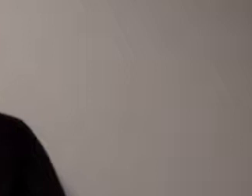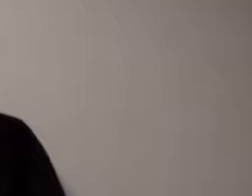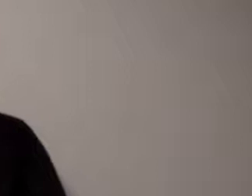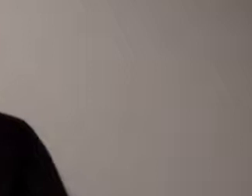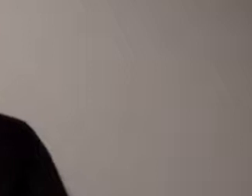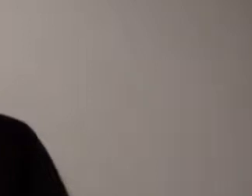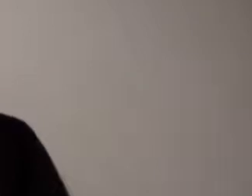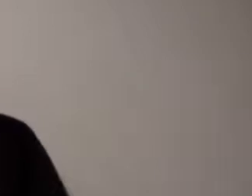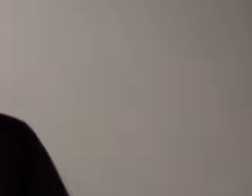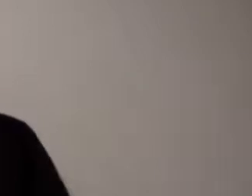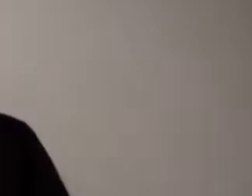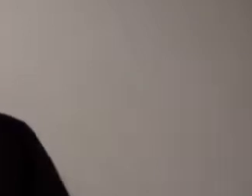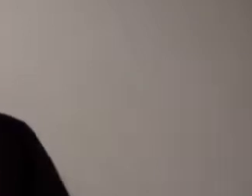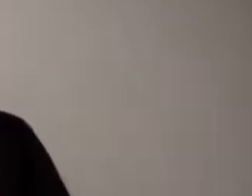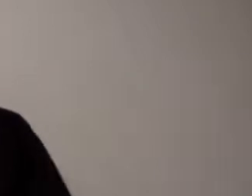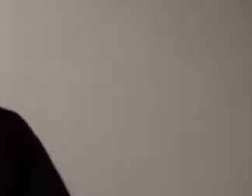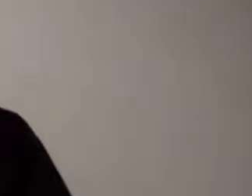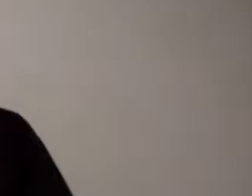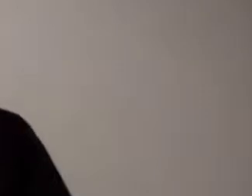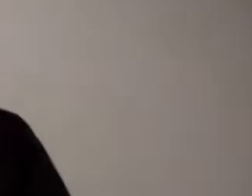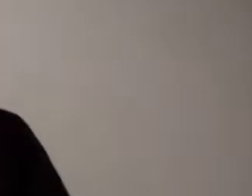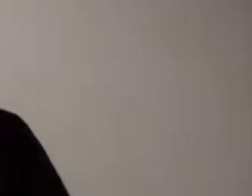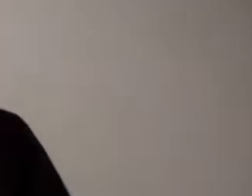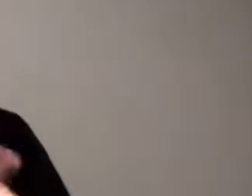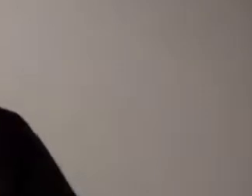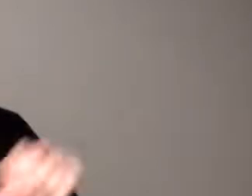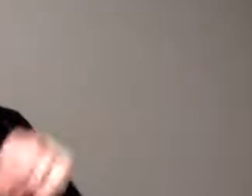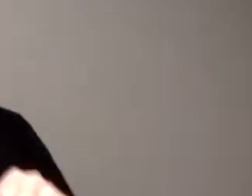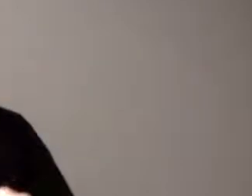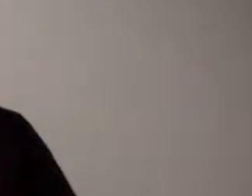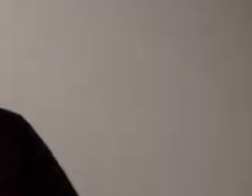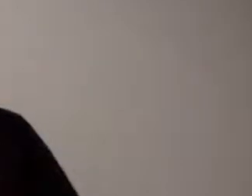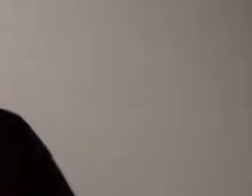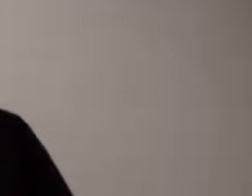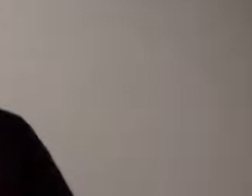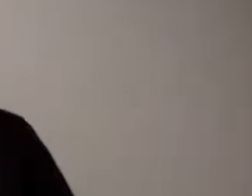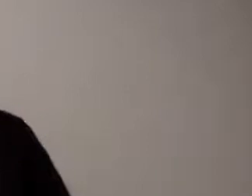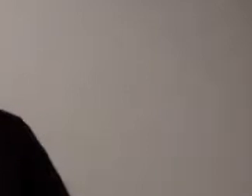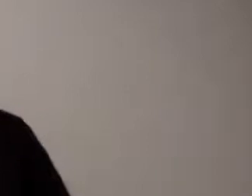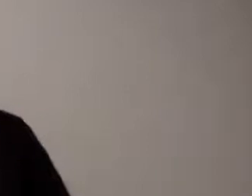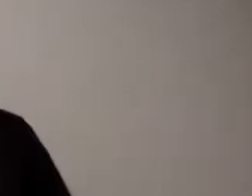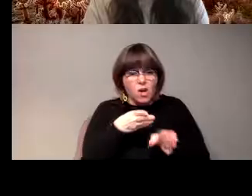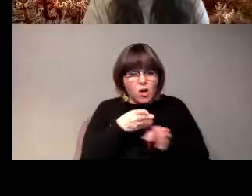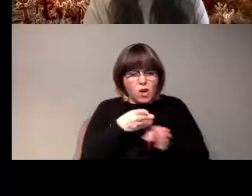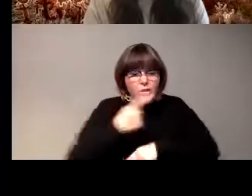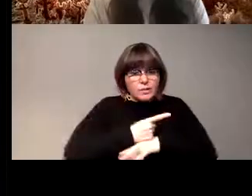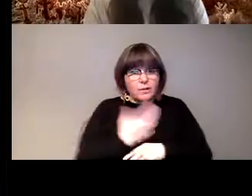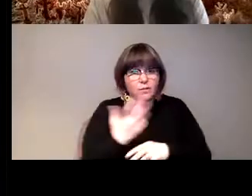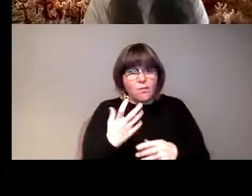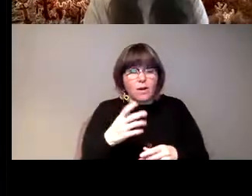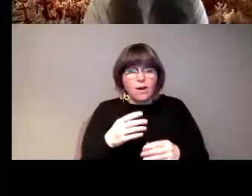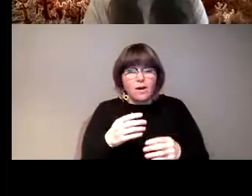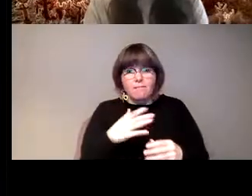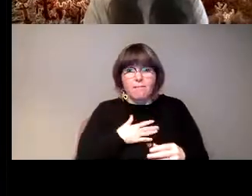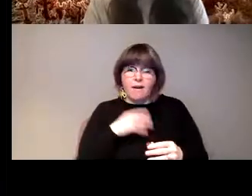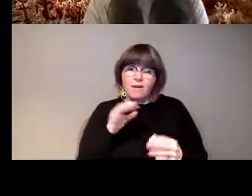I also give a lot of career and astronomy presentations. So if anybody, has a career day and they want input from an